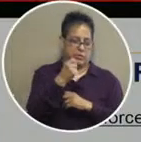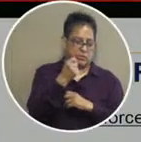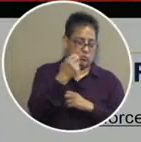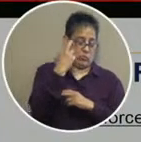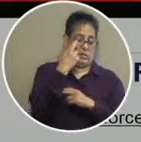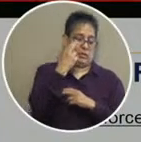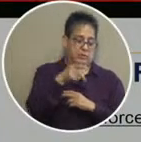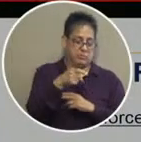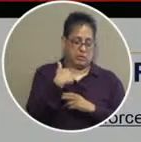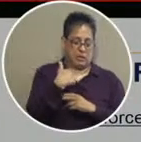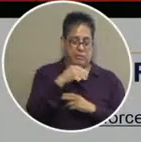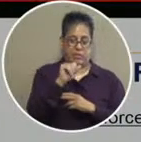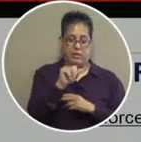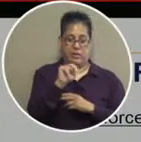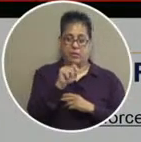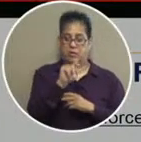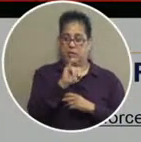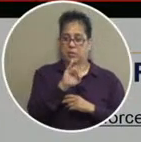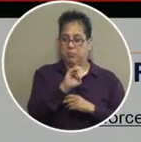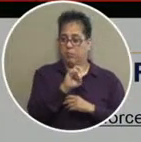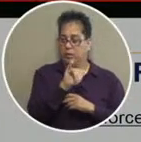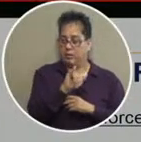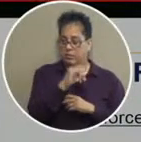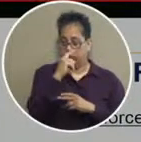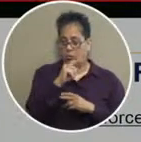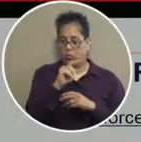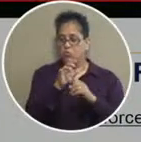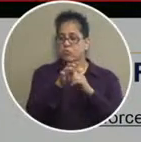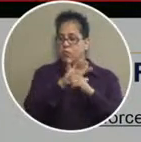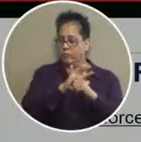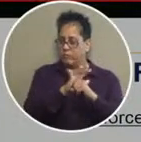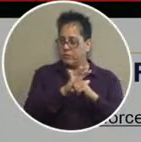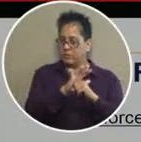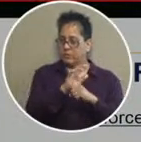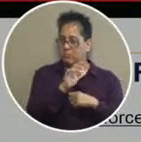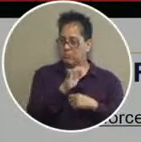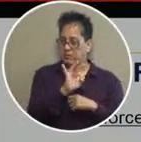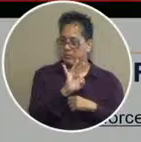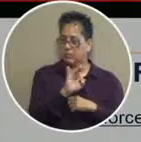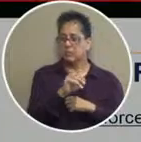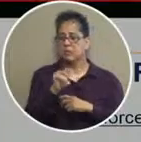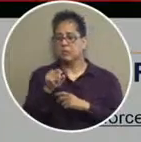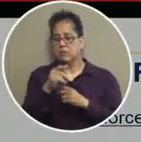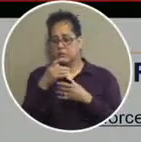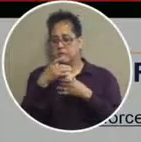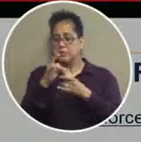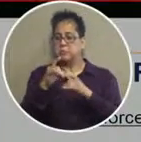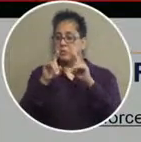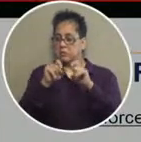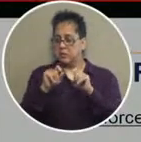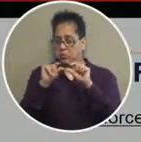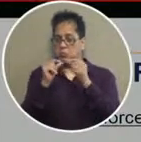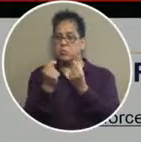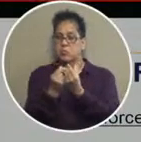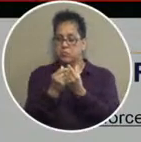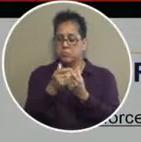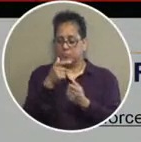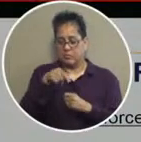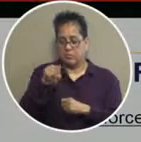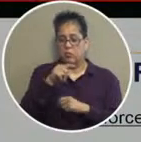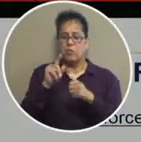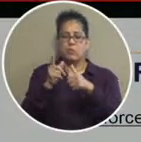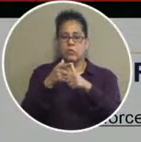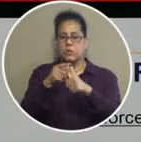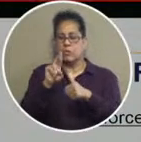not, actually have the antibodies to COVID-19. It's an interesting test group. Again, being first responders